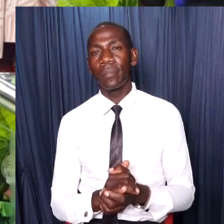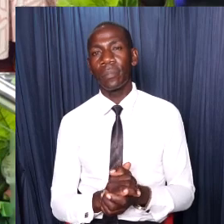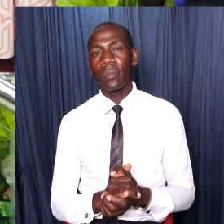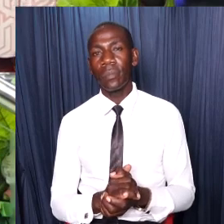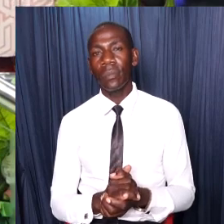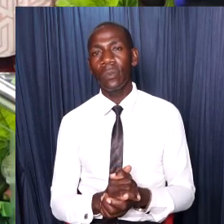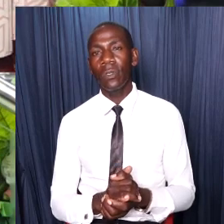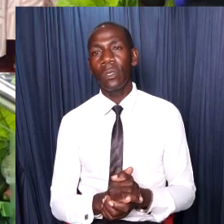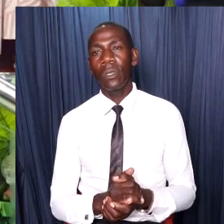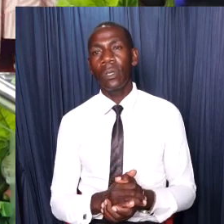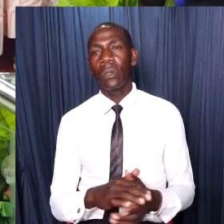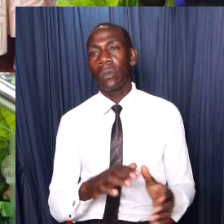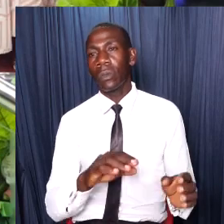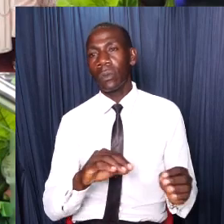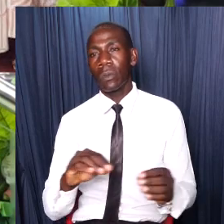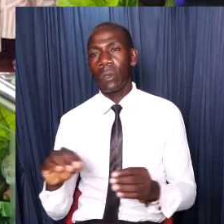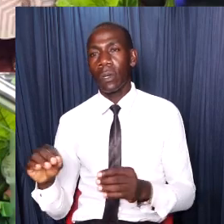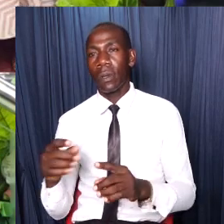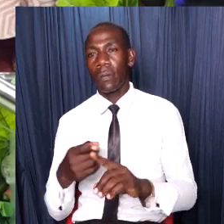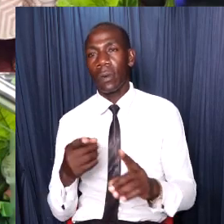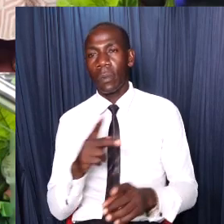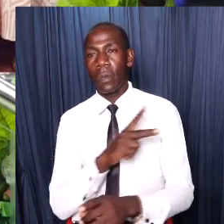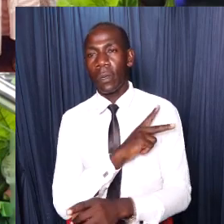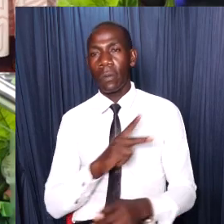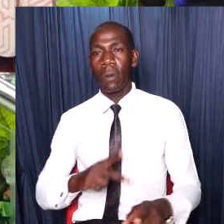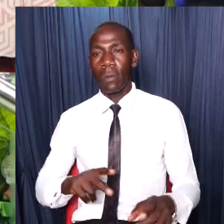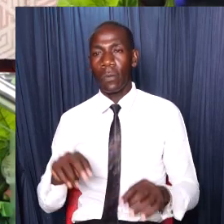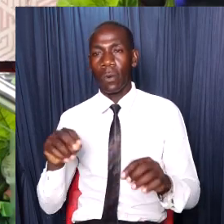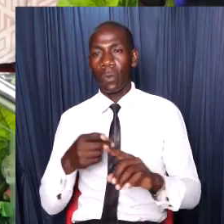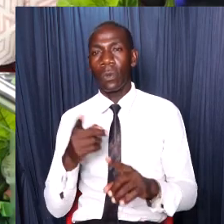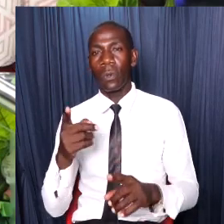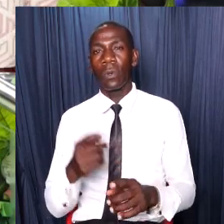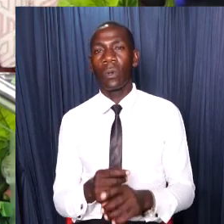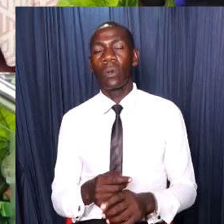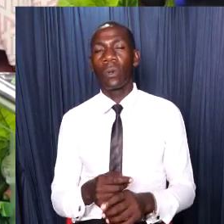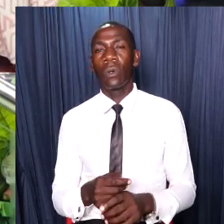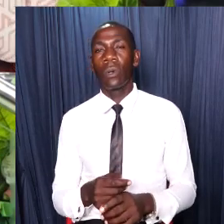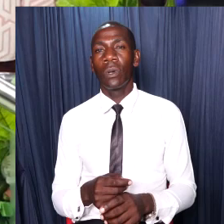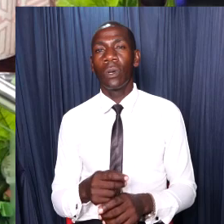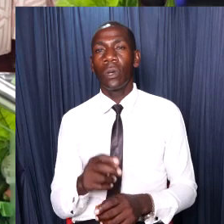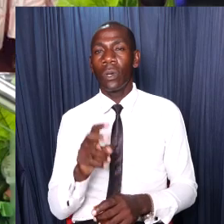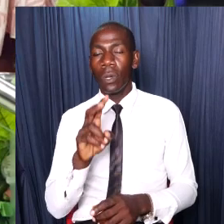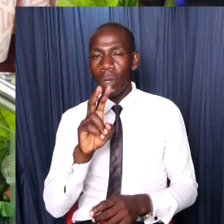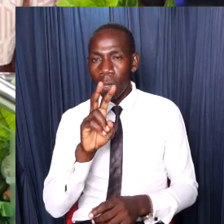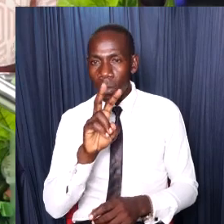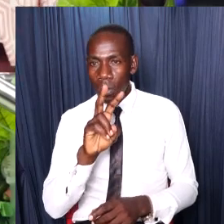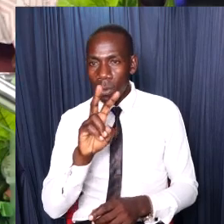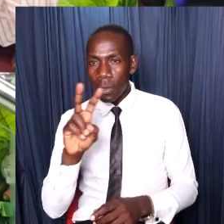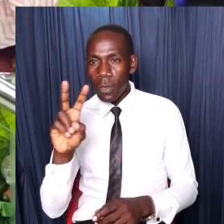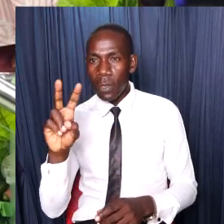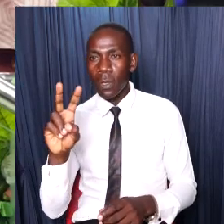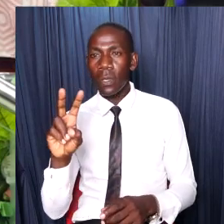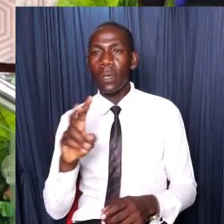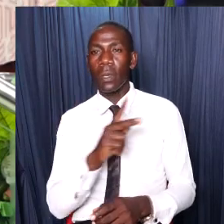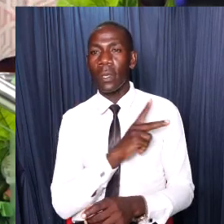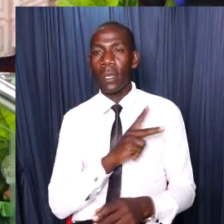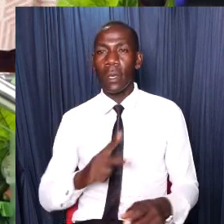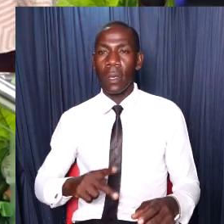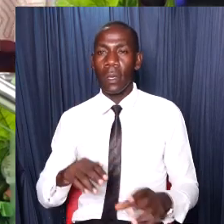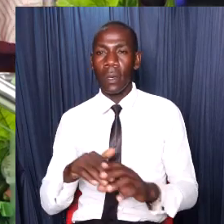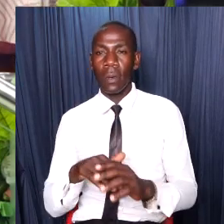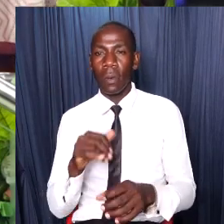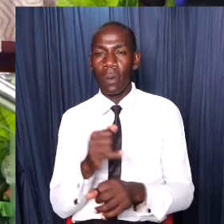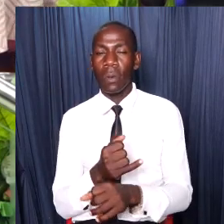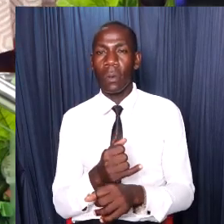Hallelujah. Utaondolewa ufalme wako. And the kingship will be taken away from you. Utaona ule ufalme ulionao kazini kwako. You'll see